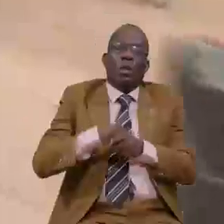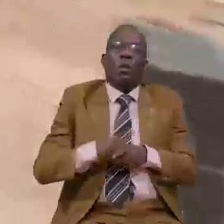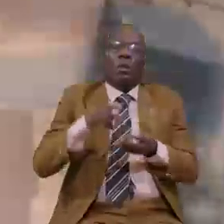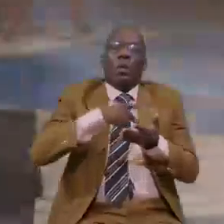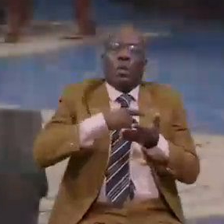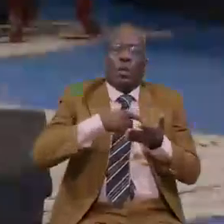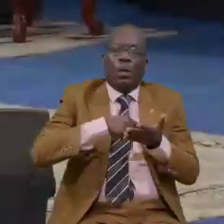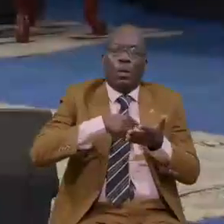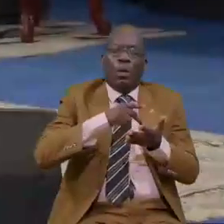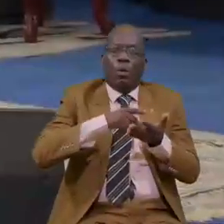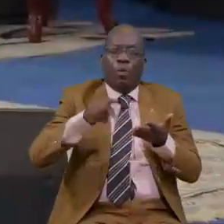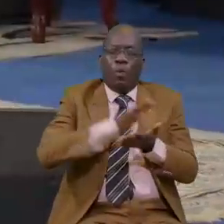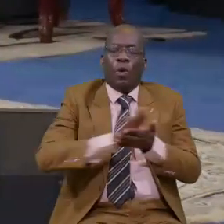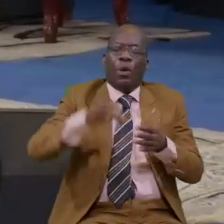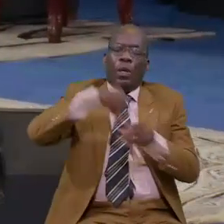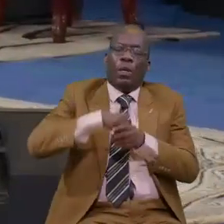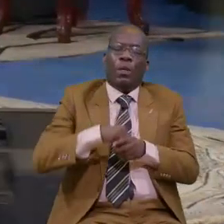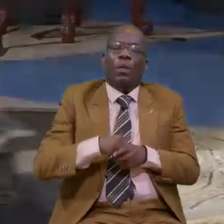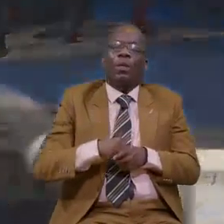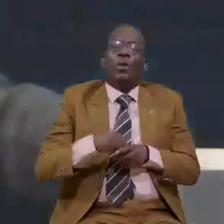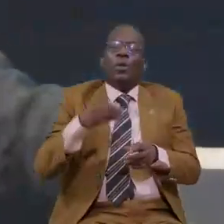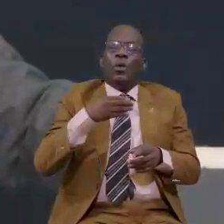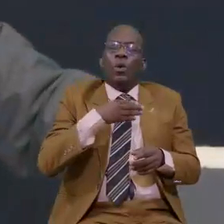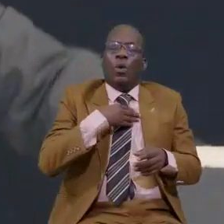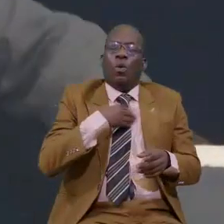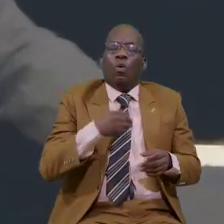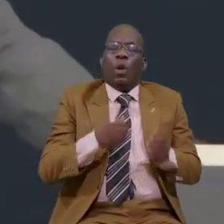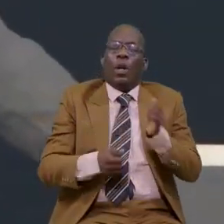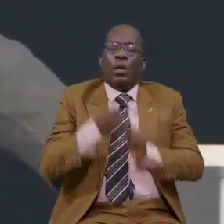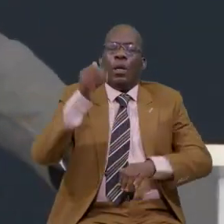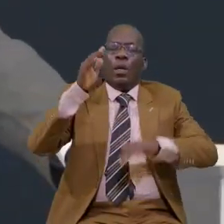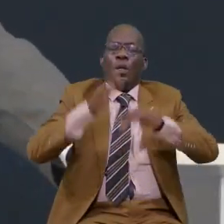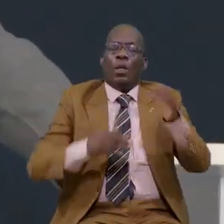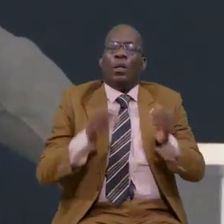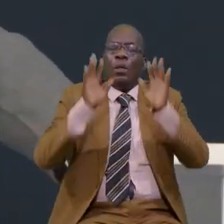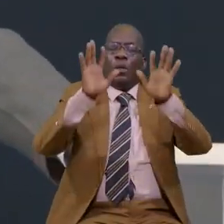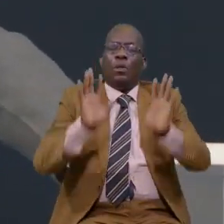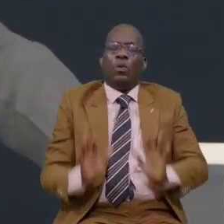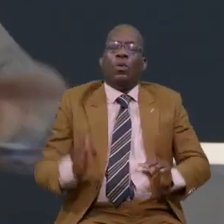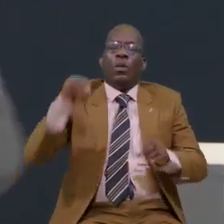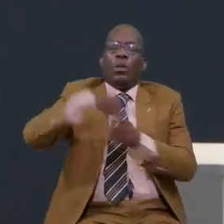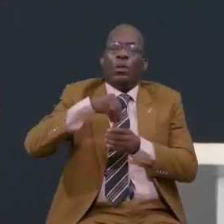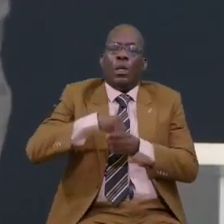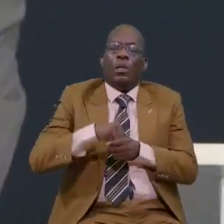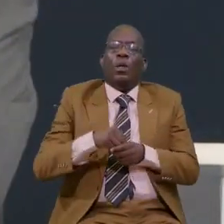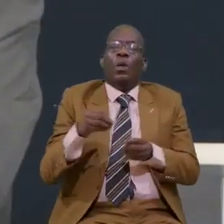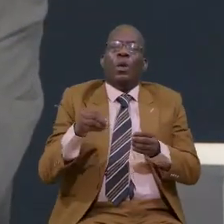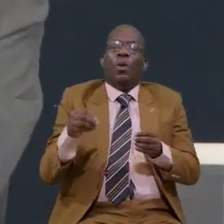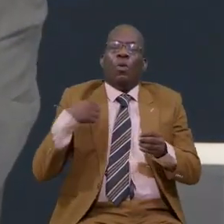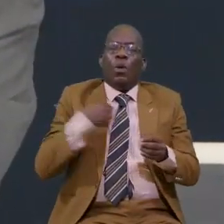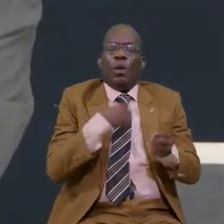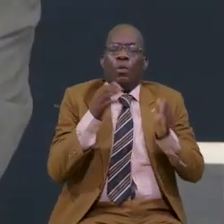the inside, whiter than snow on the inside. And we pray, Lord, that